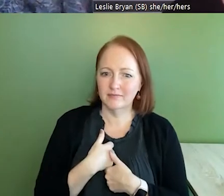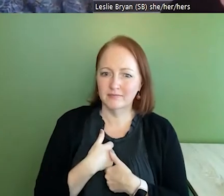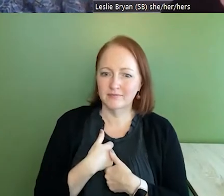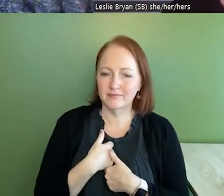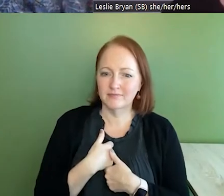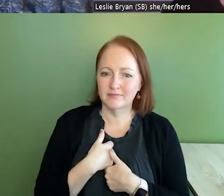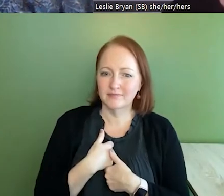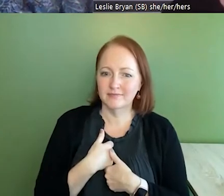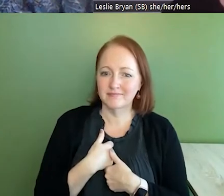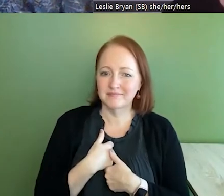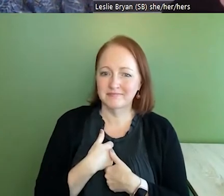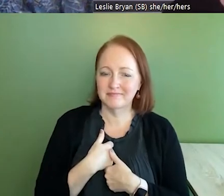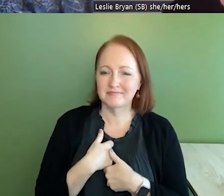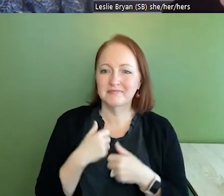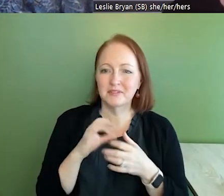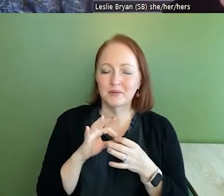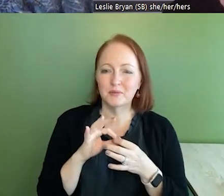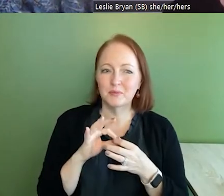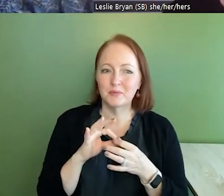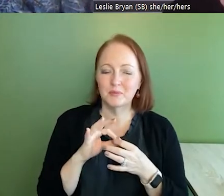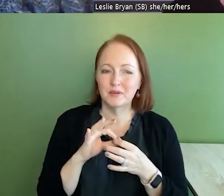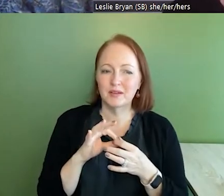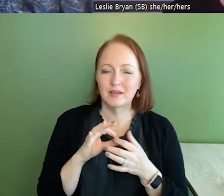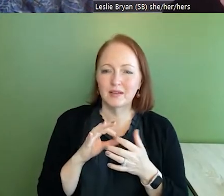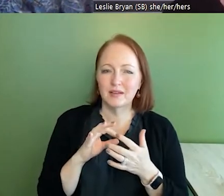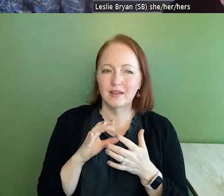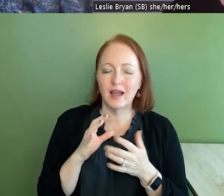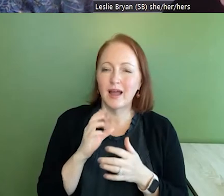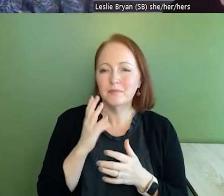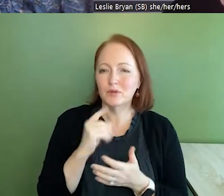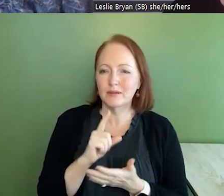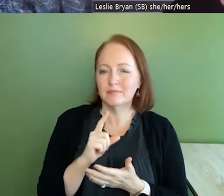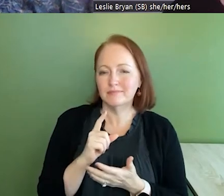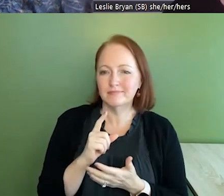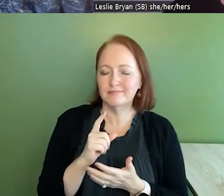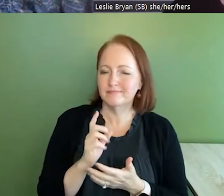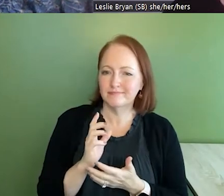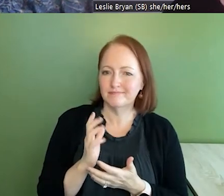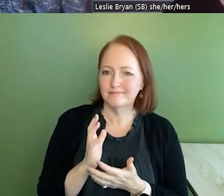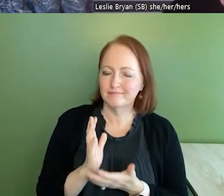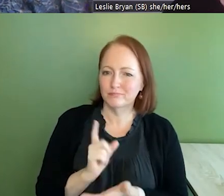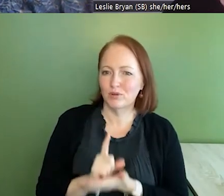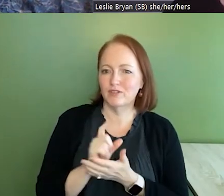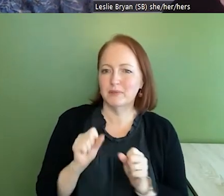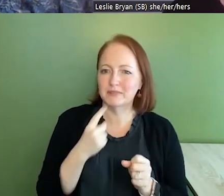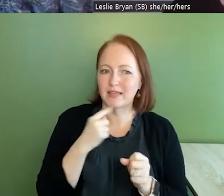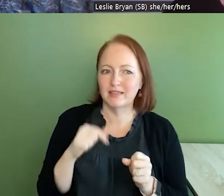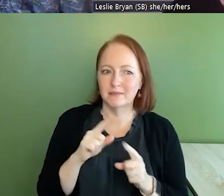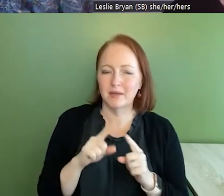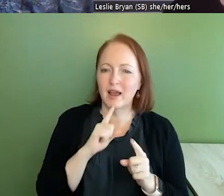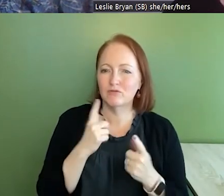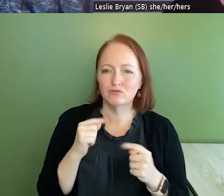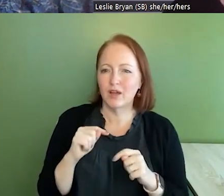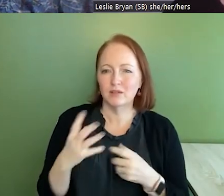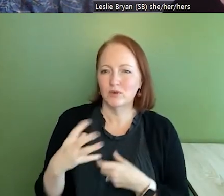really, you know, when it comes to, I'm fairly privileged to be able to say this, but I really try not to involve